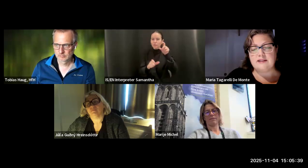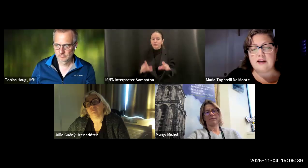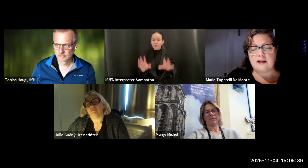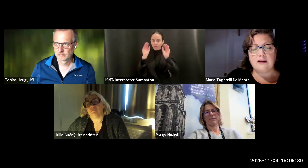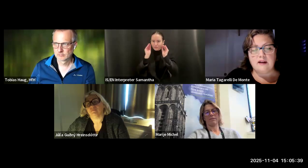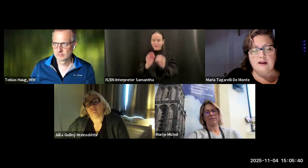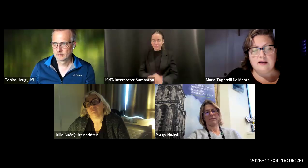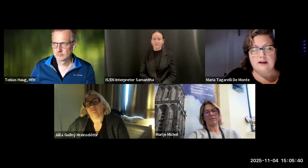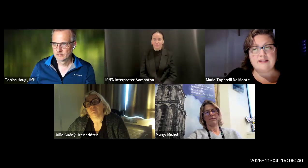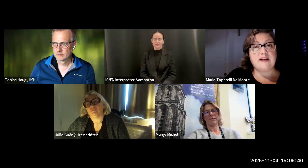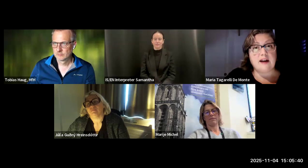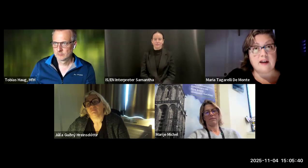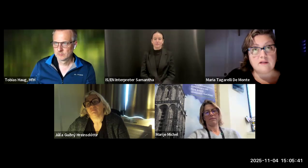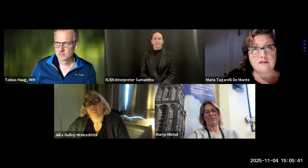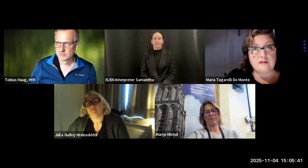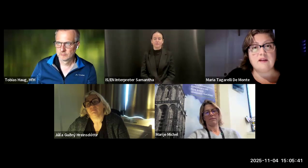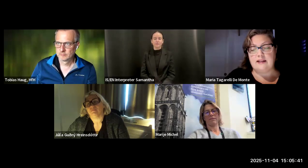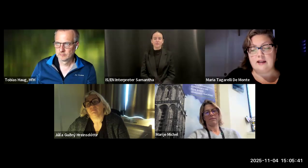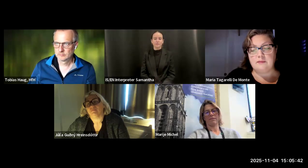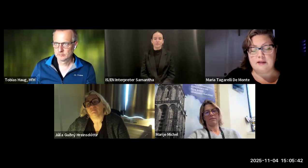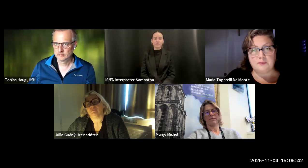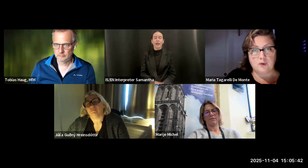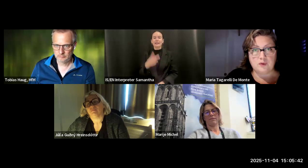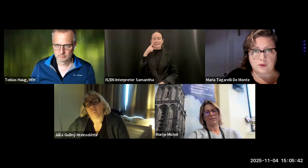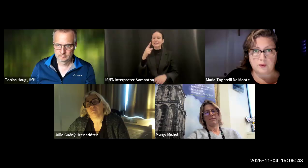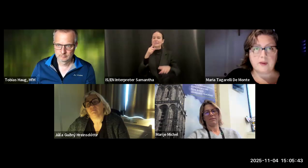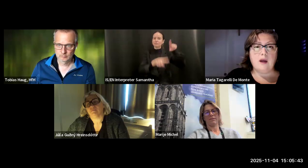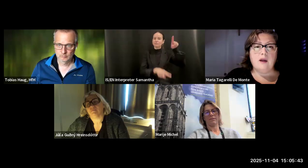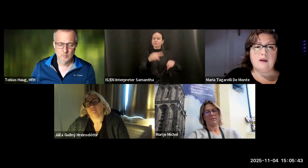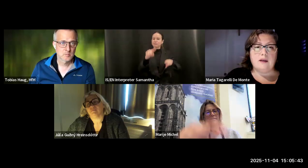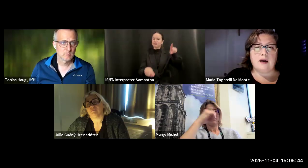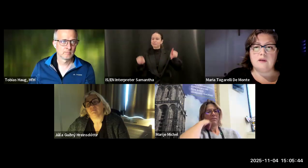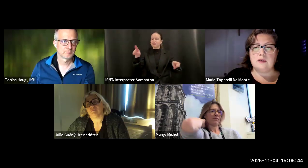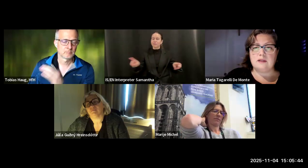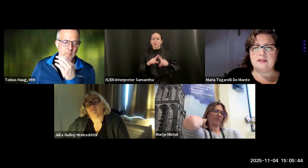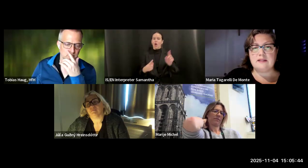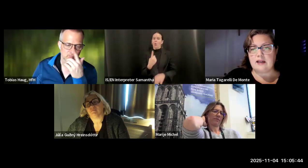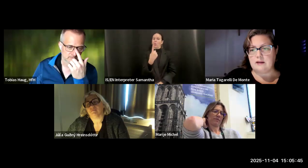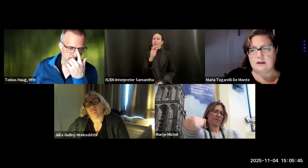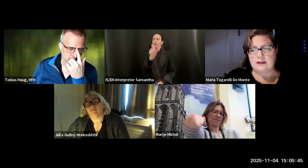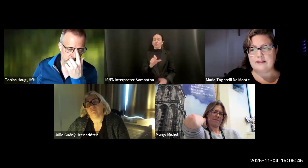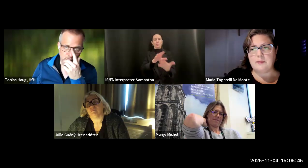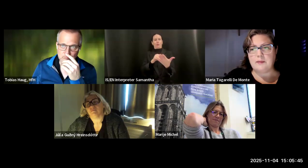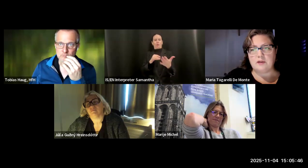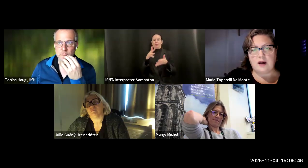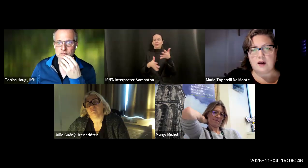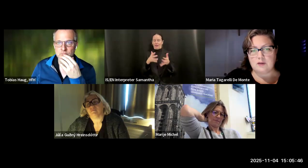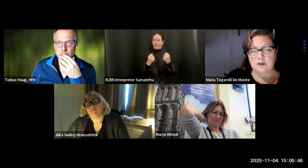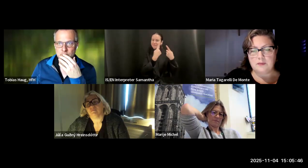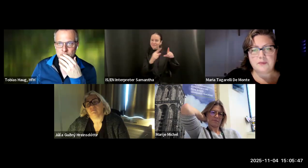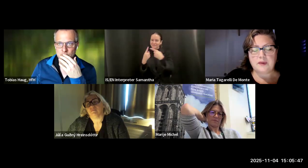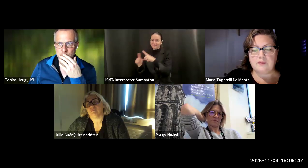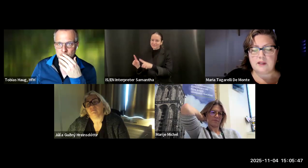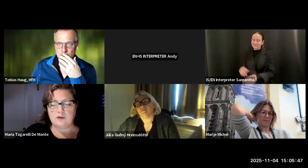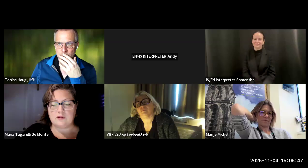of signing styles that they can be exposed to. Now, this is an example of